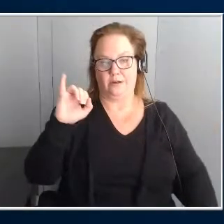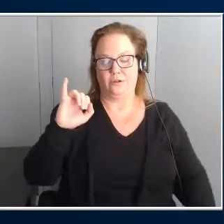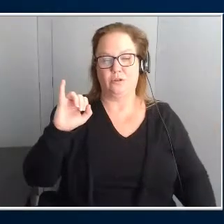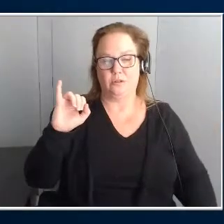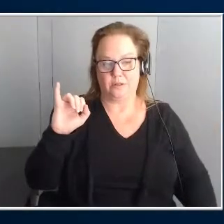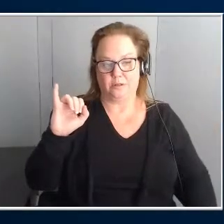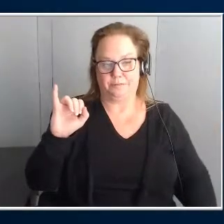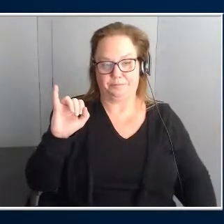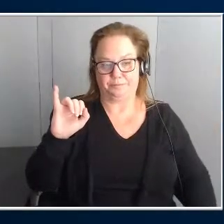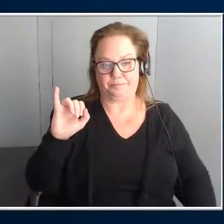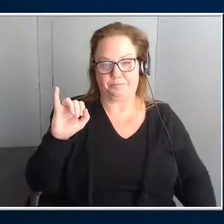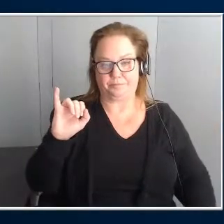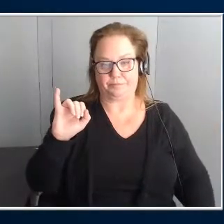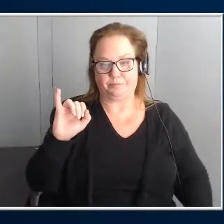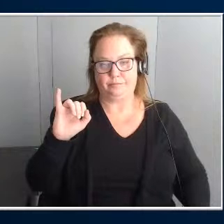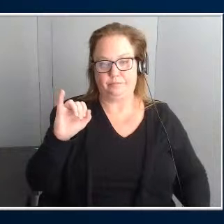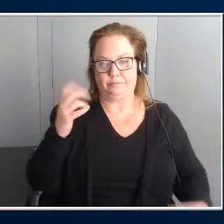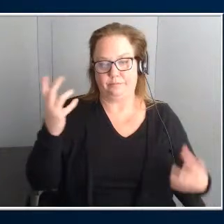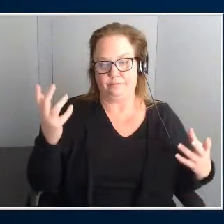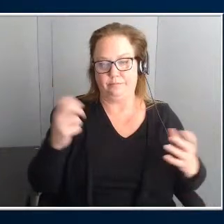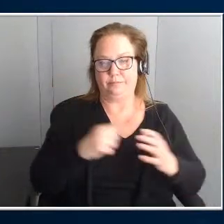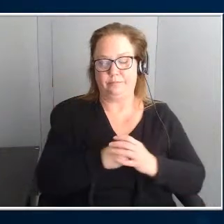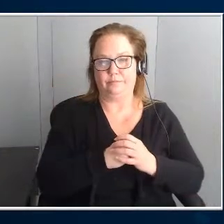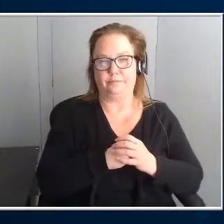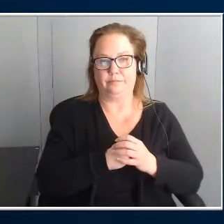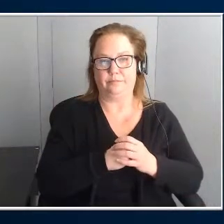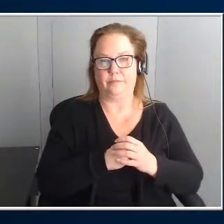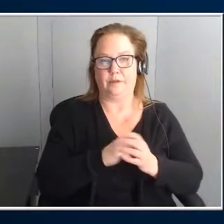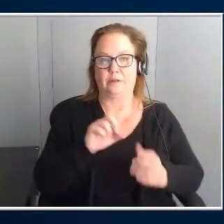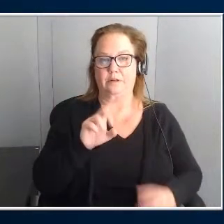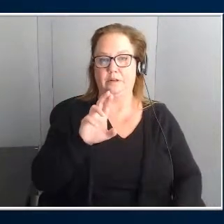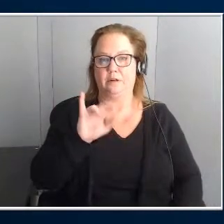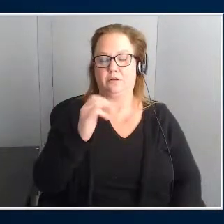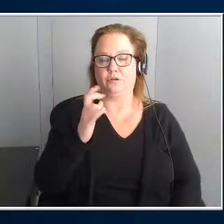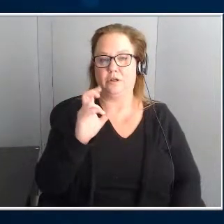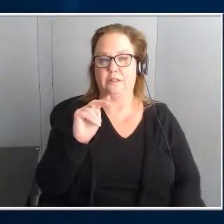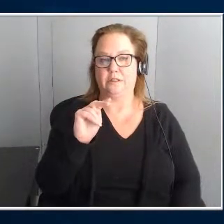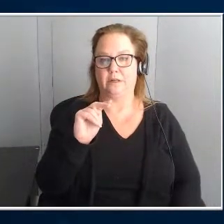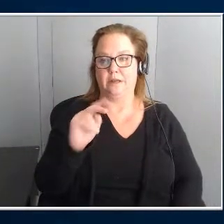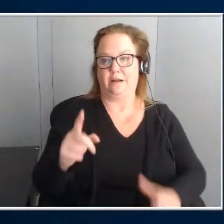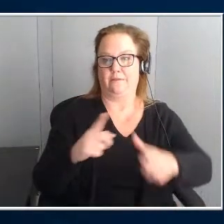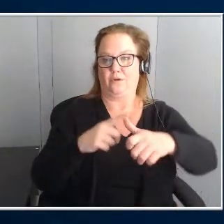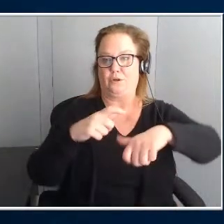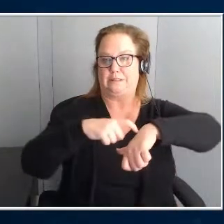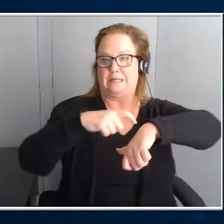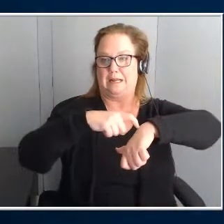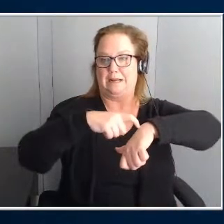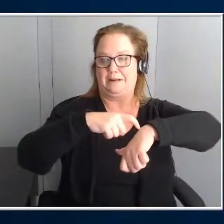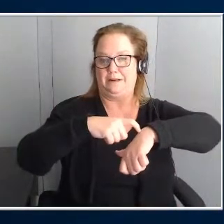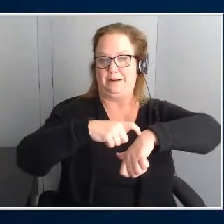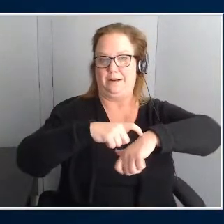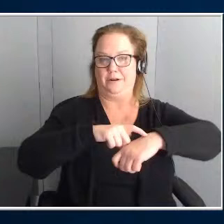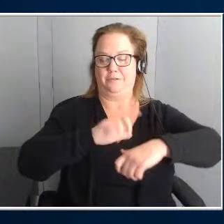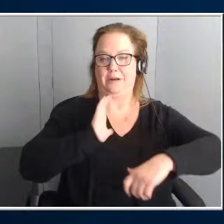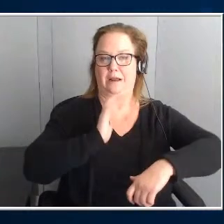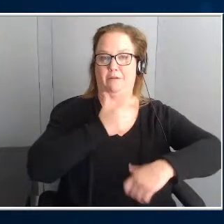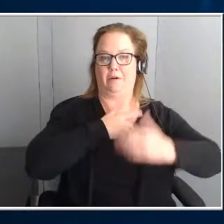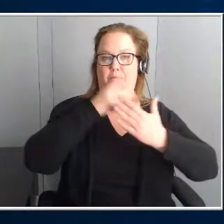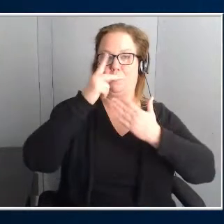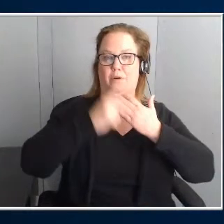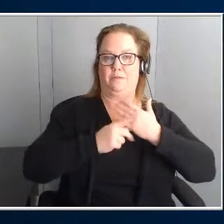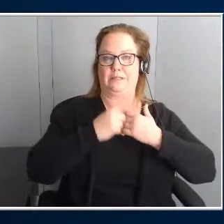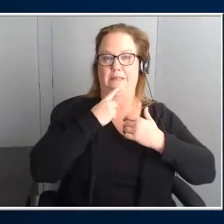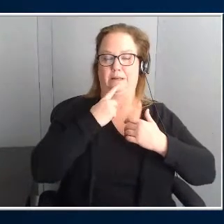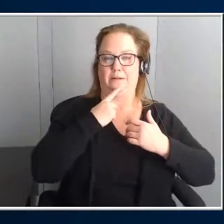the months, years, whatever to come. Dr. Johnson, I bet this is the first time you've been on one of our programs and had someone say they were